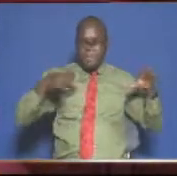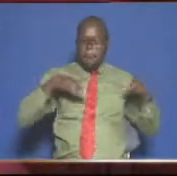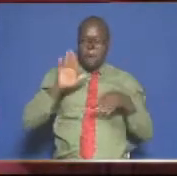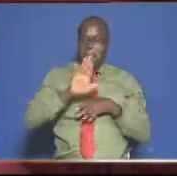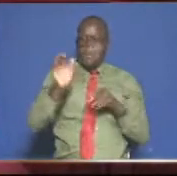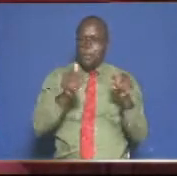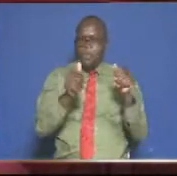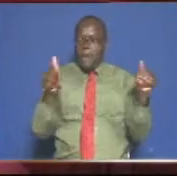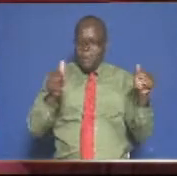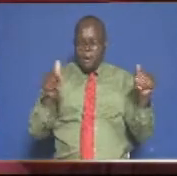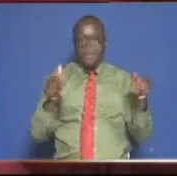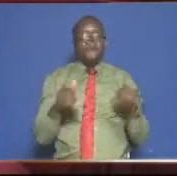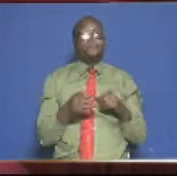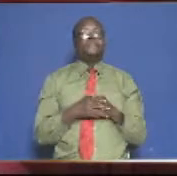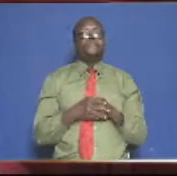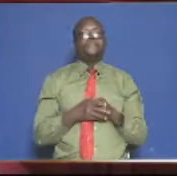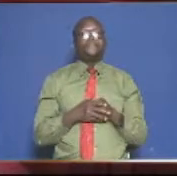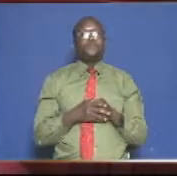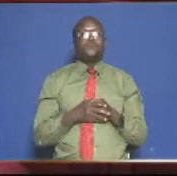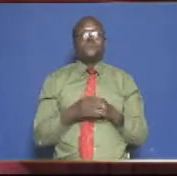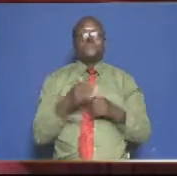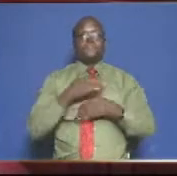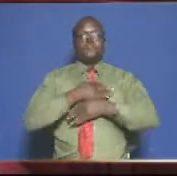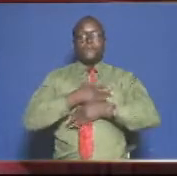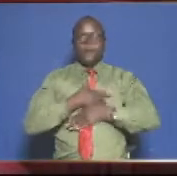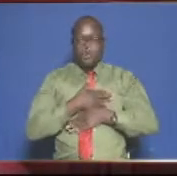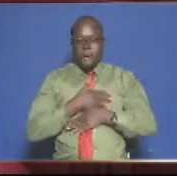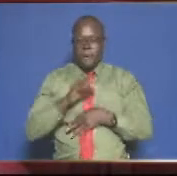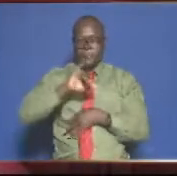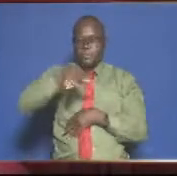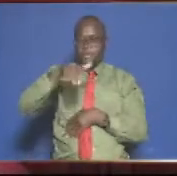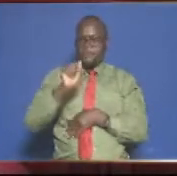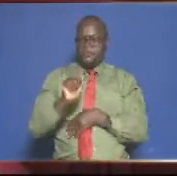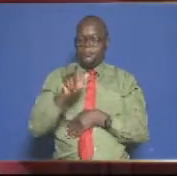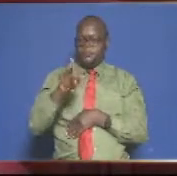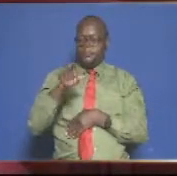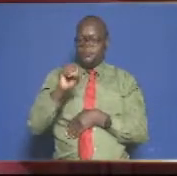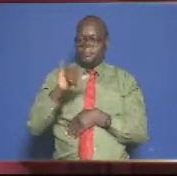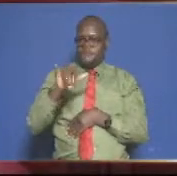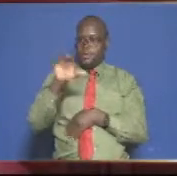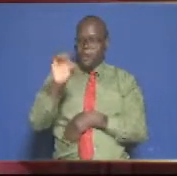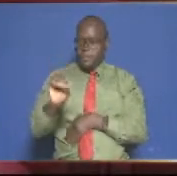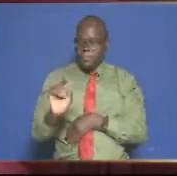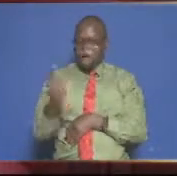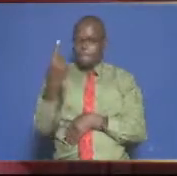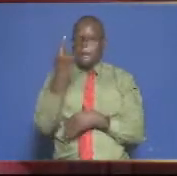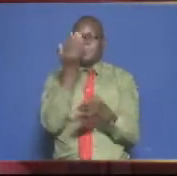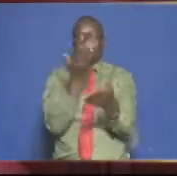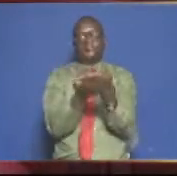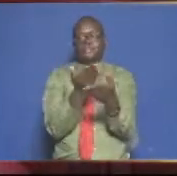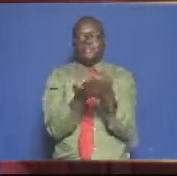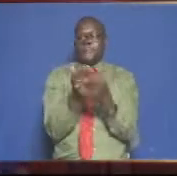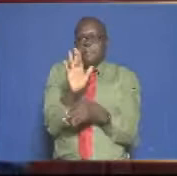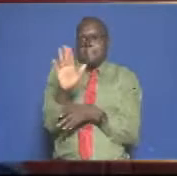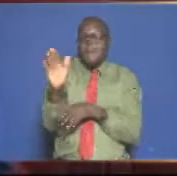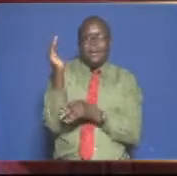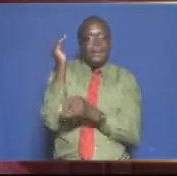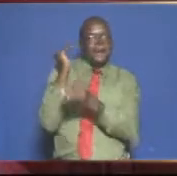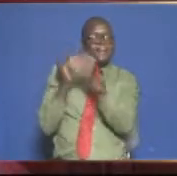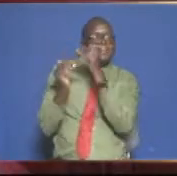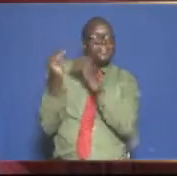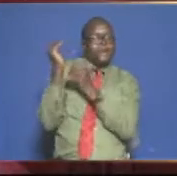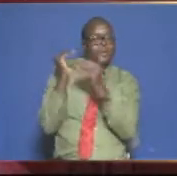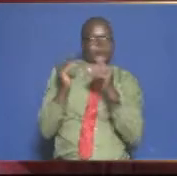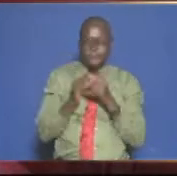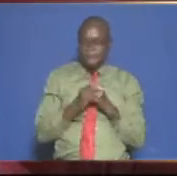dedication. The Honorable Jacoyo, Mr. Speaker, allow me first to move to a bit of his history,